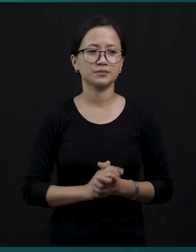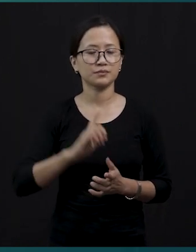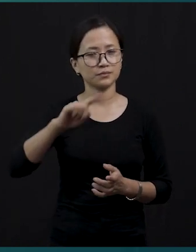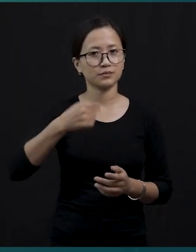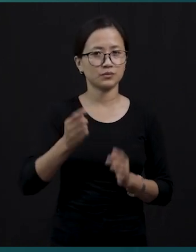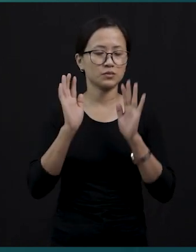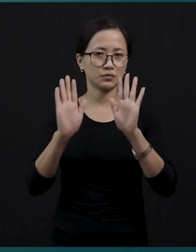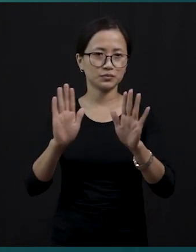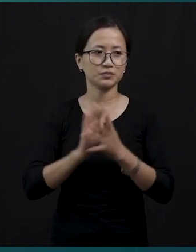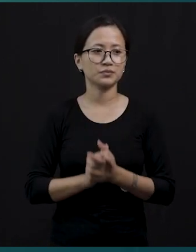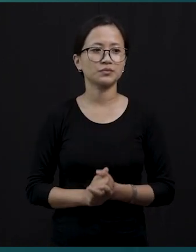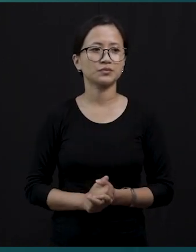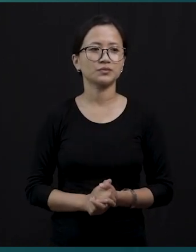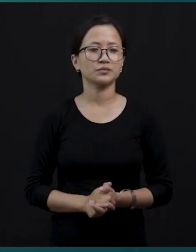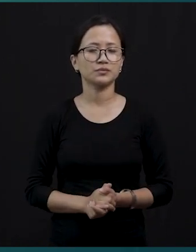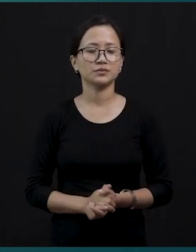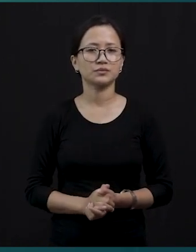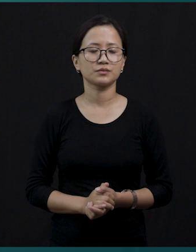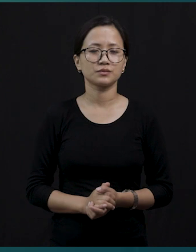Next you have